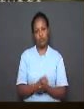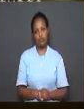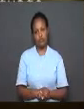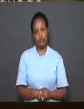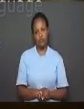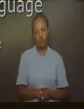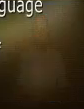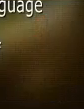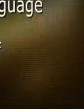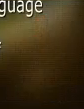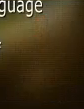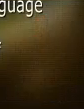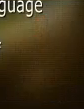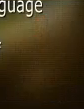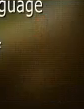Begin.